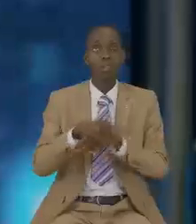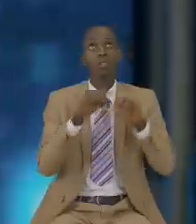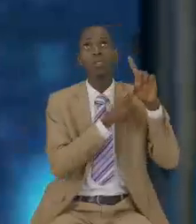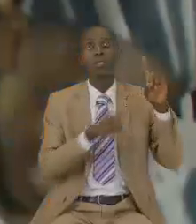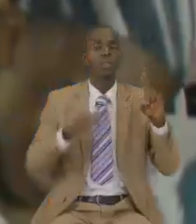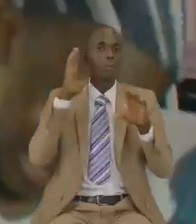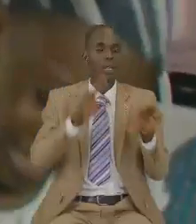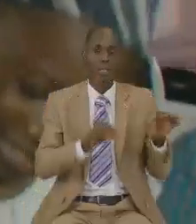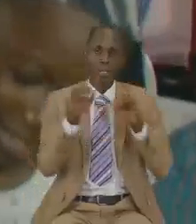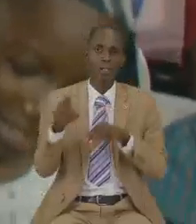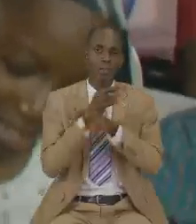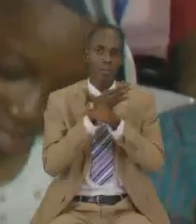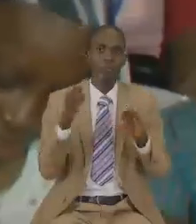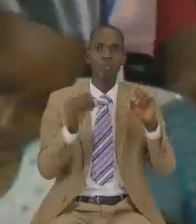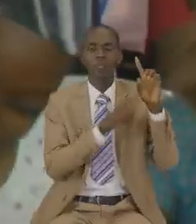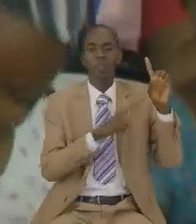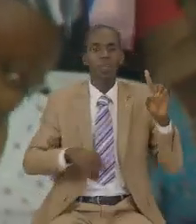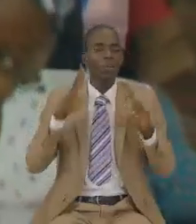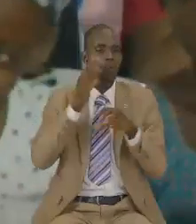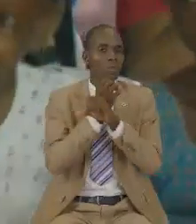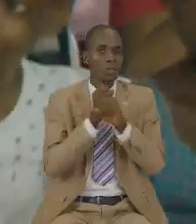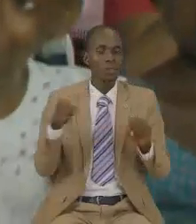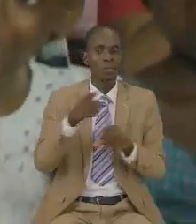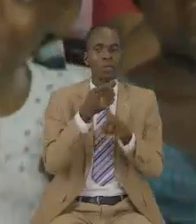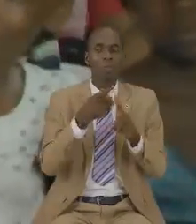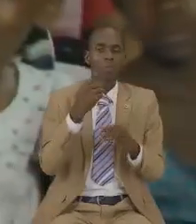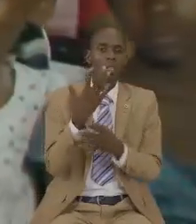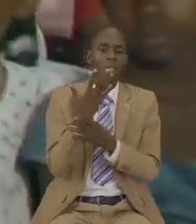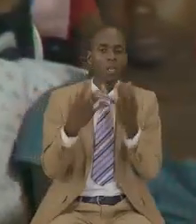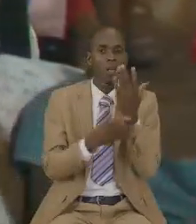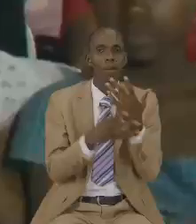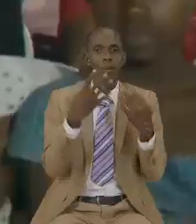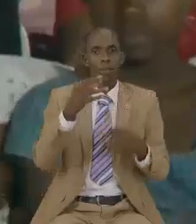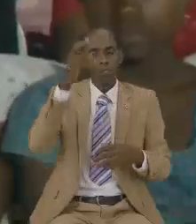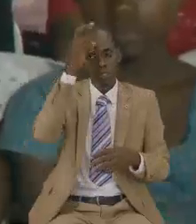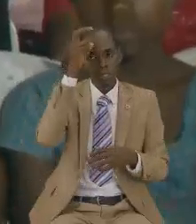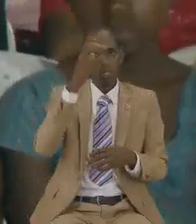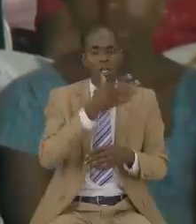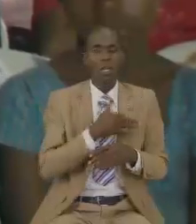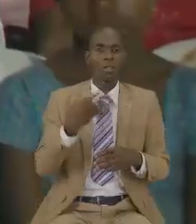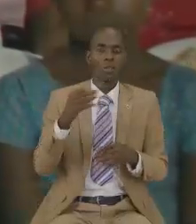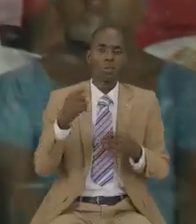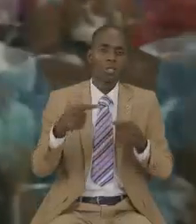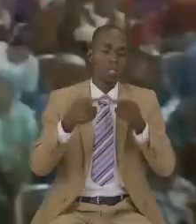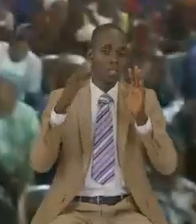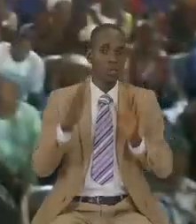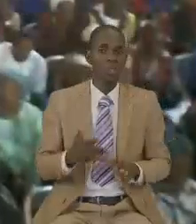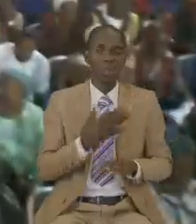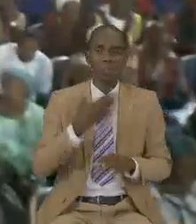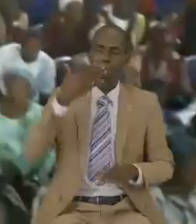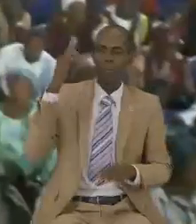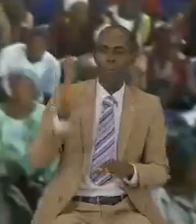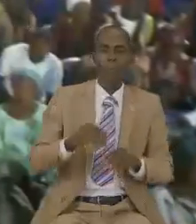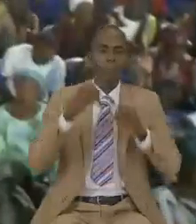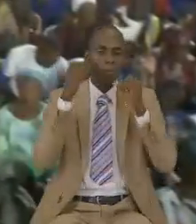you free. He will save you from the hand of Satan and the Philistines and the evil powers and all